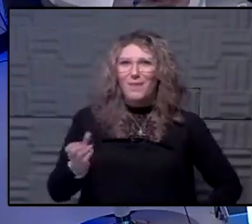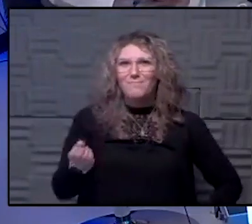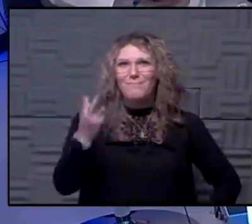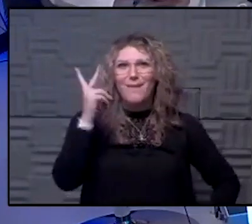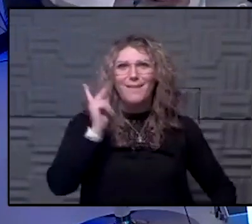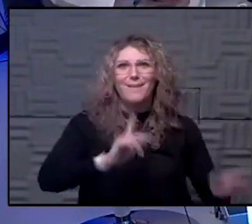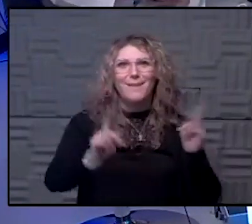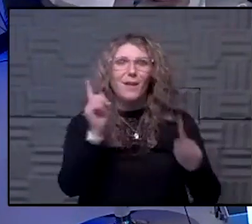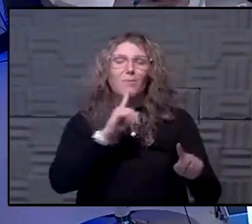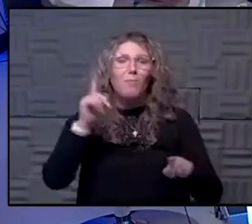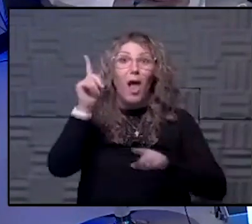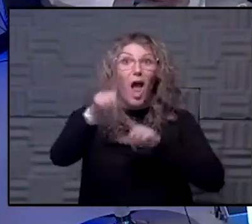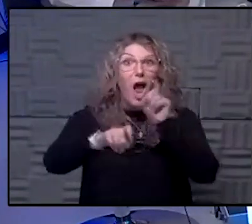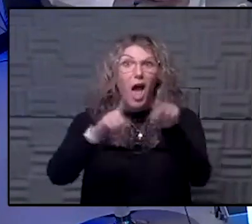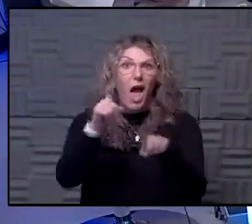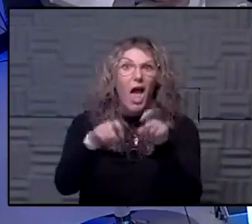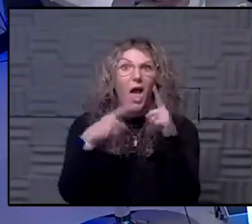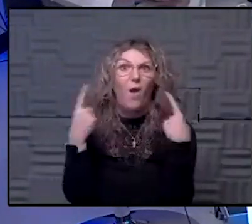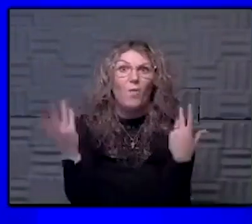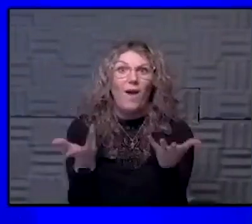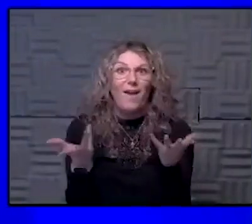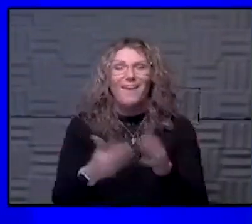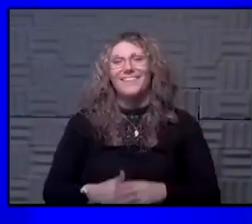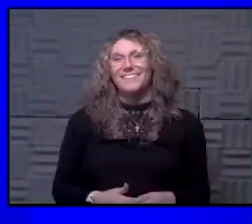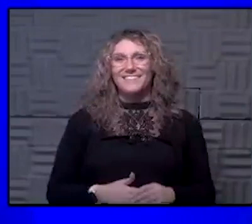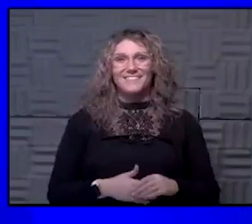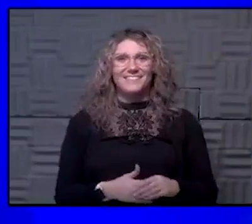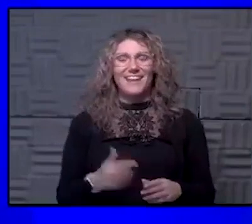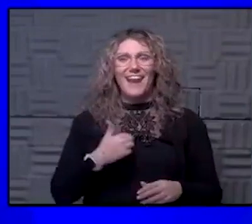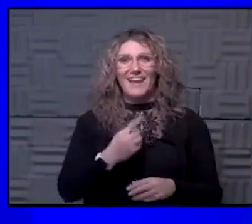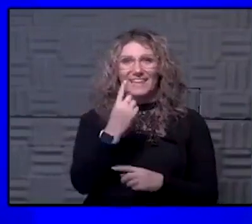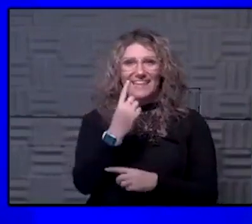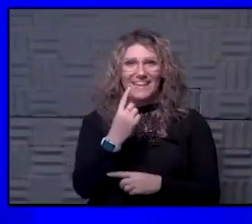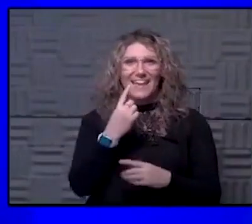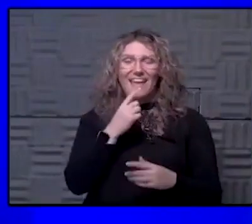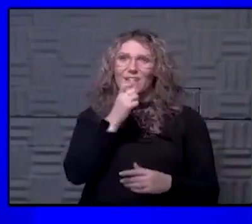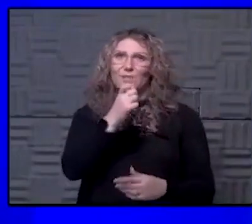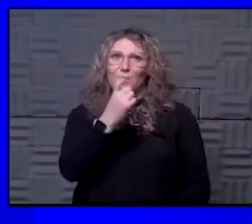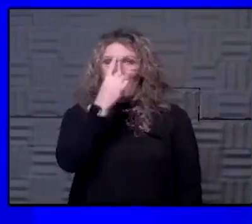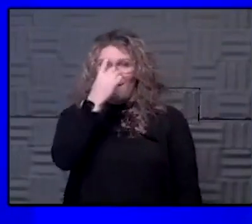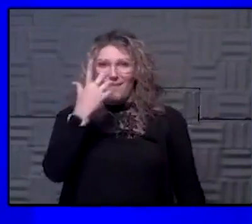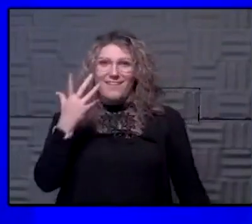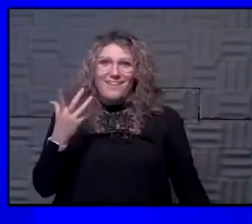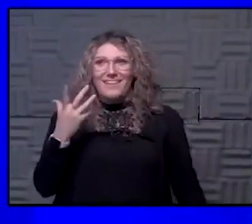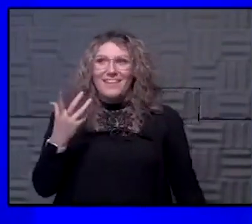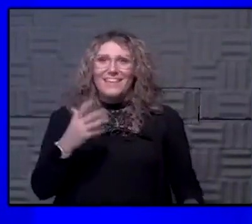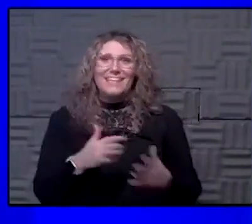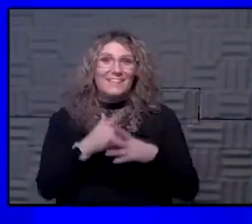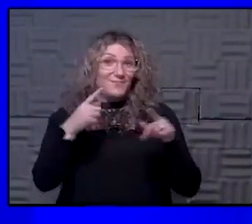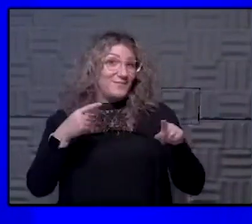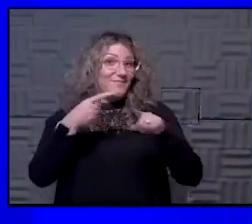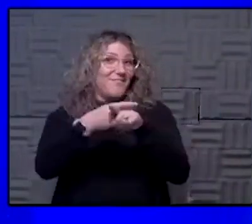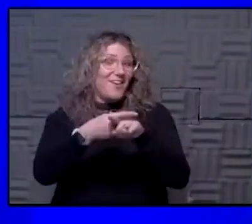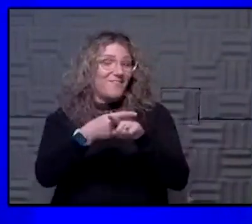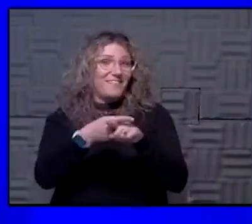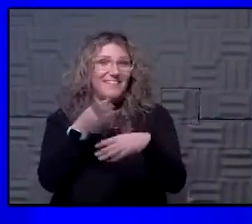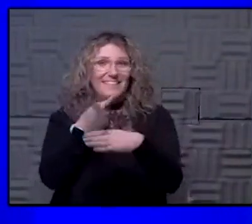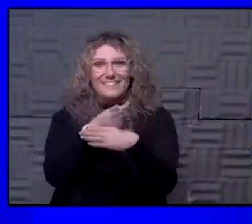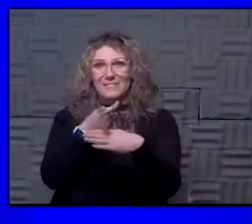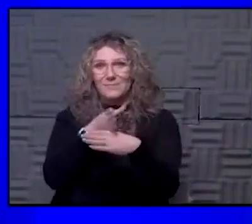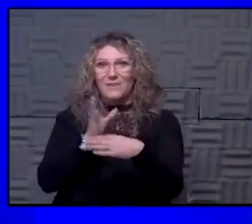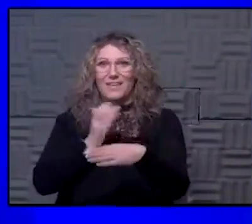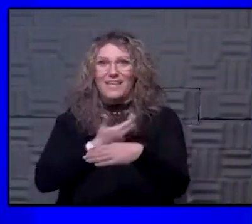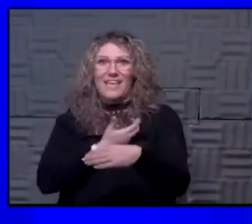said that, Hawkeye. Well, look at it. Well, You know, I think there is, I don't think there's conflict between